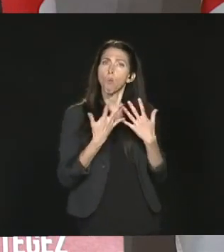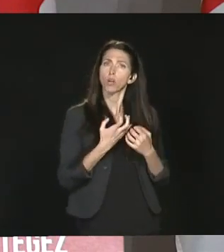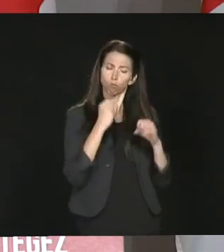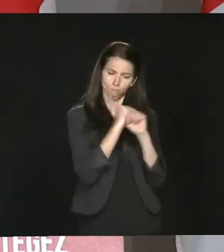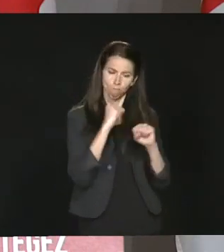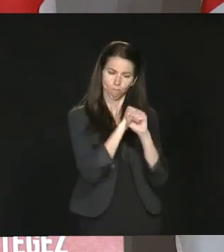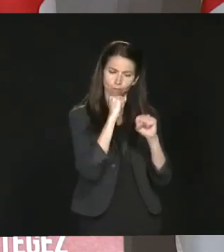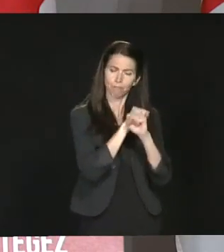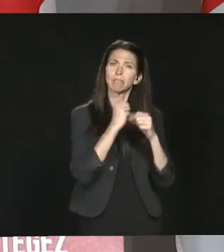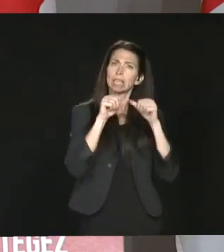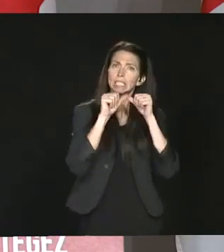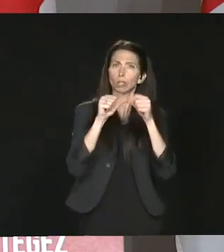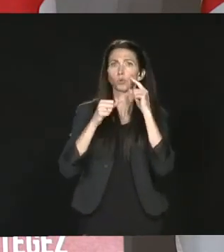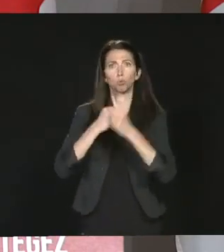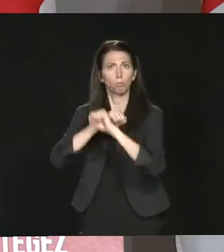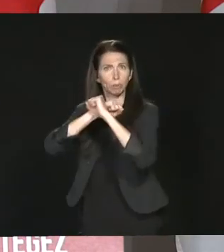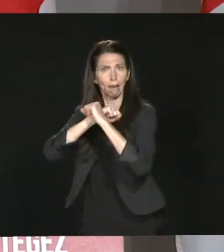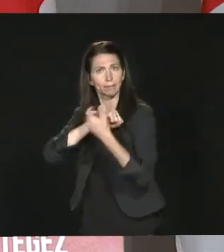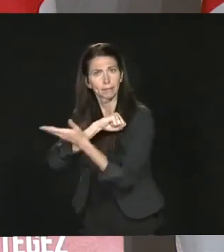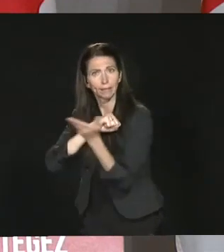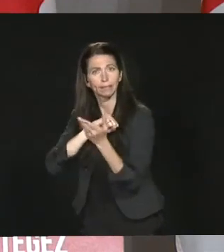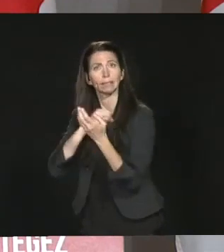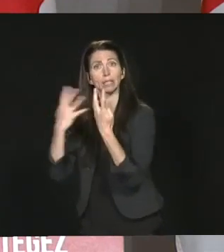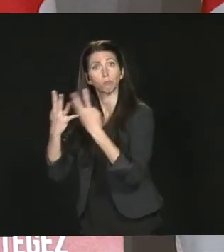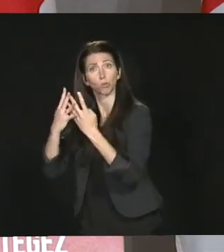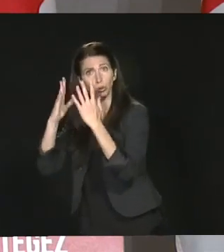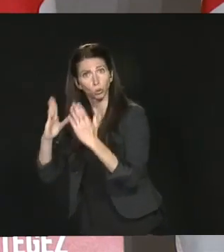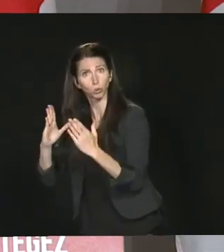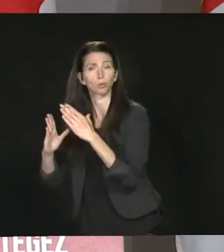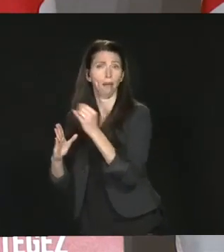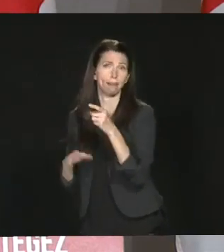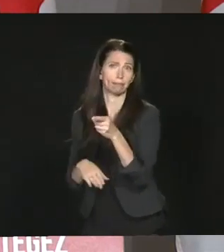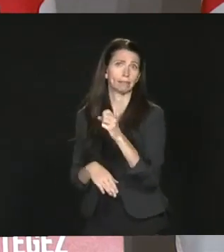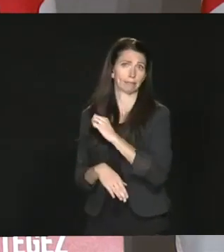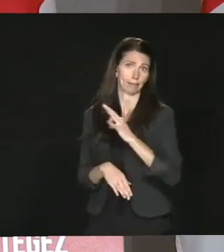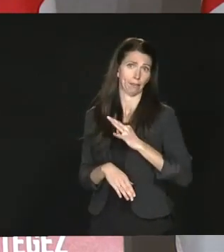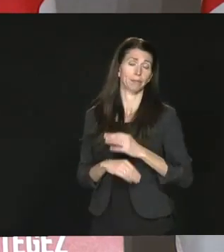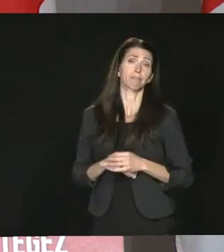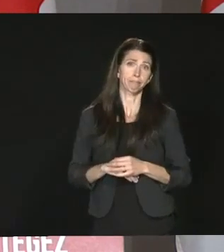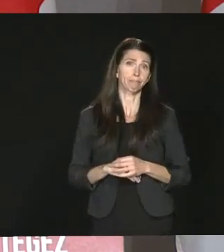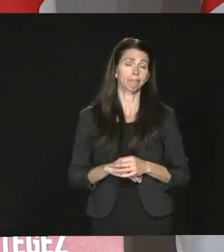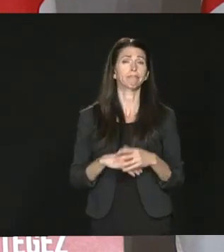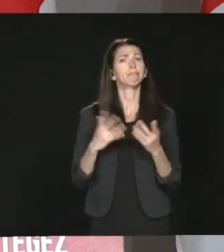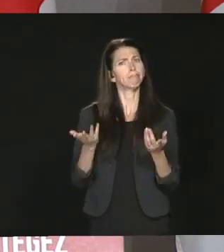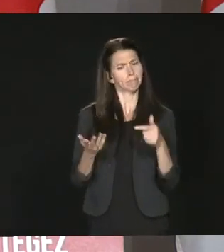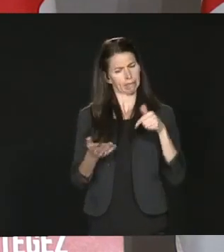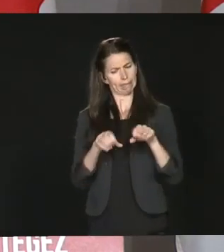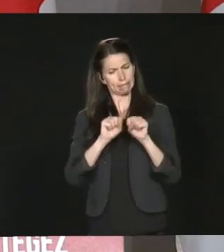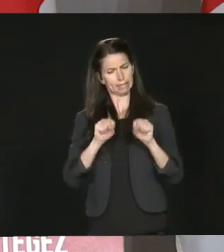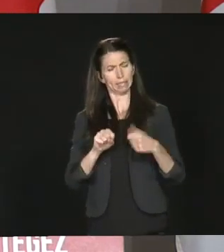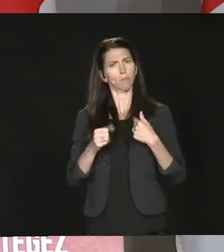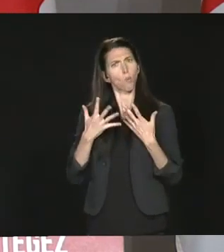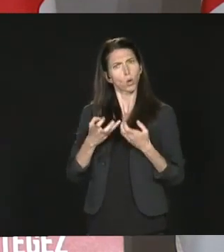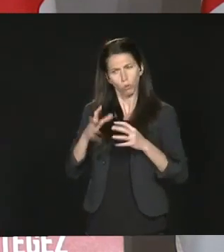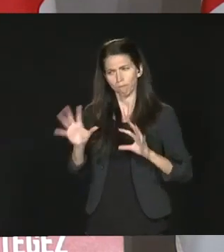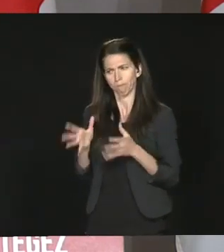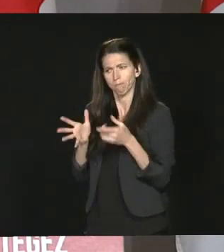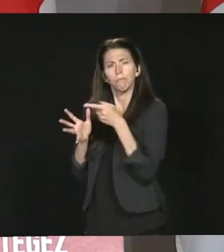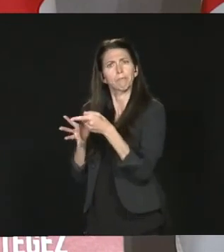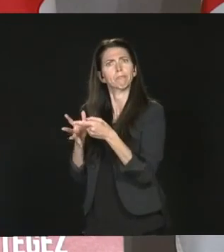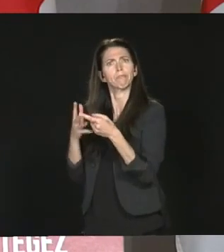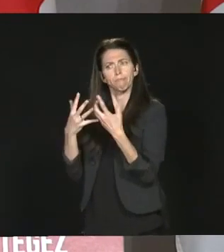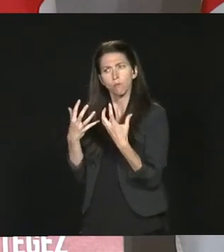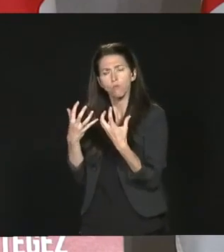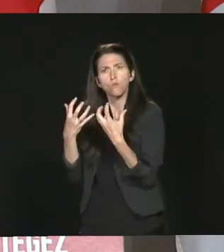federal institutions. As a system focused on rehabilitation and effective reintegration, it is important to remember that our